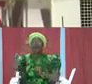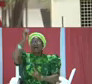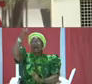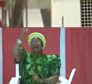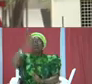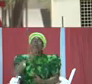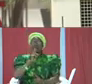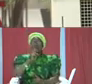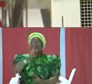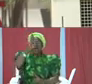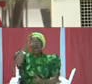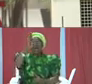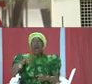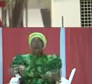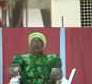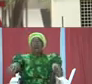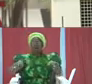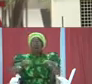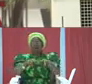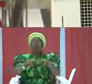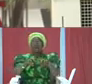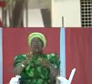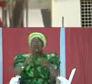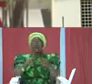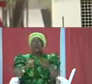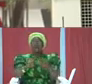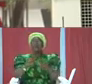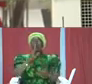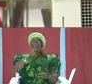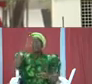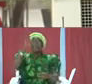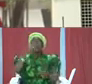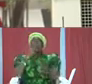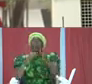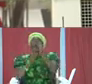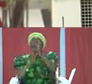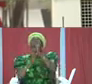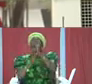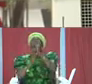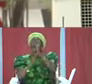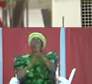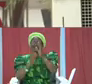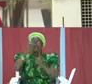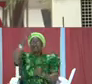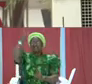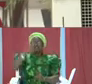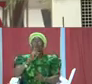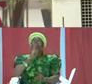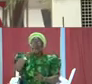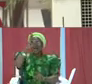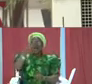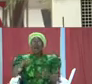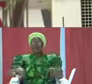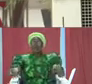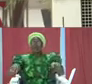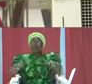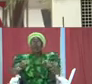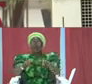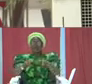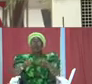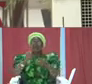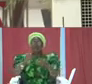Redeemer. You are worthy to be praised. You are